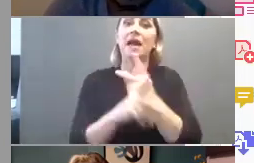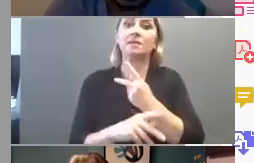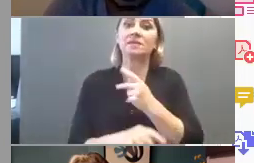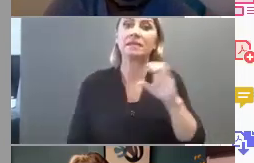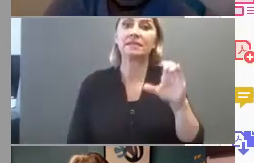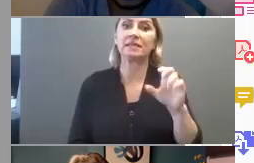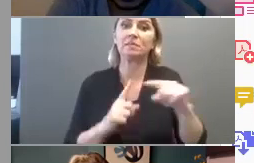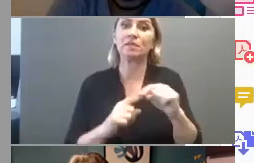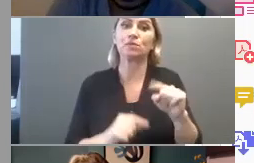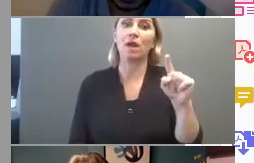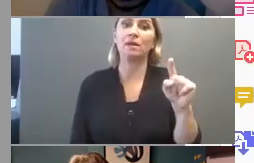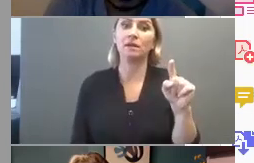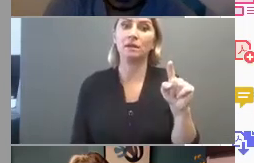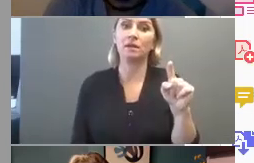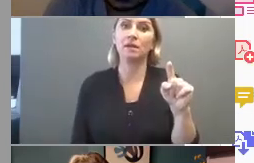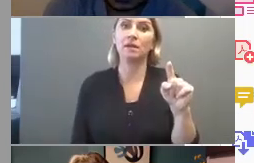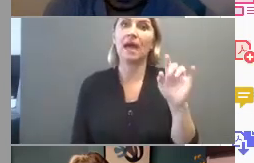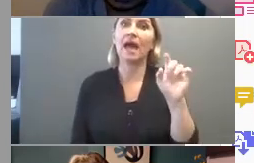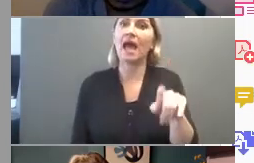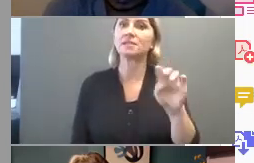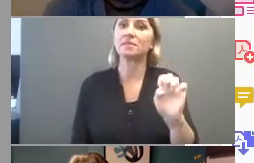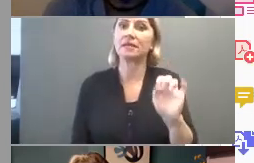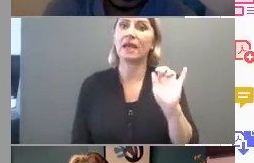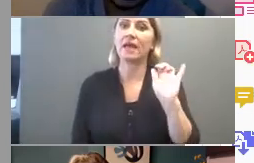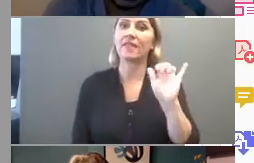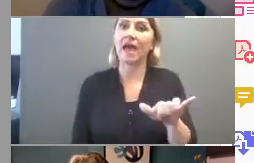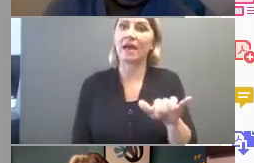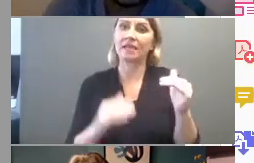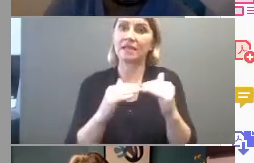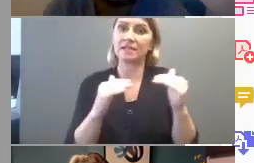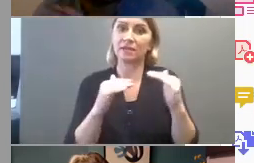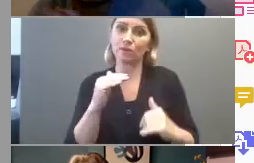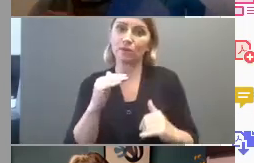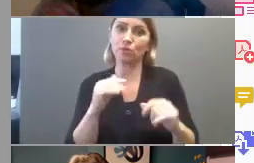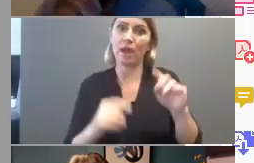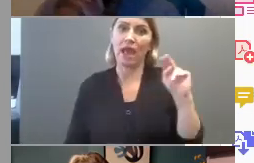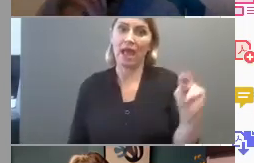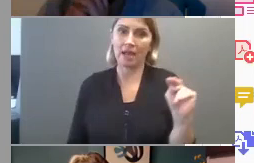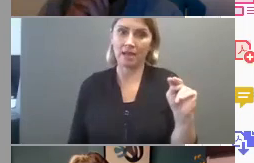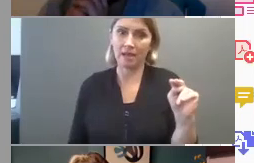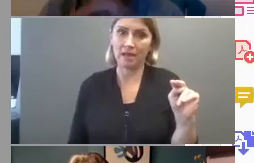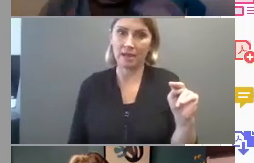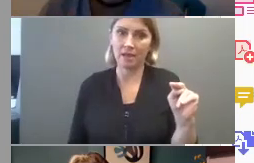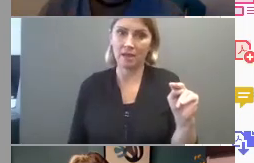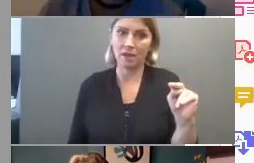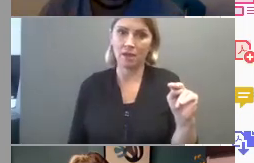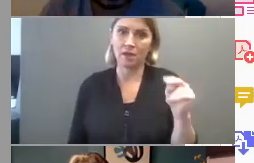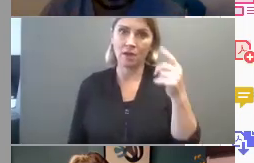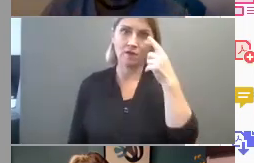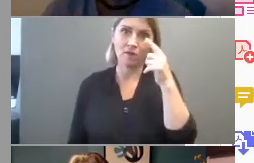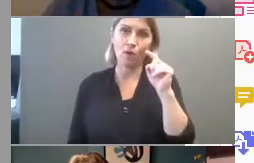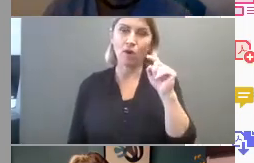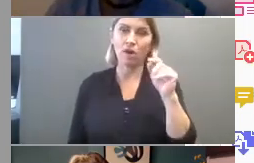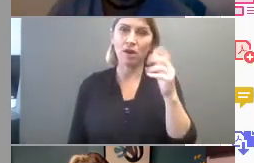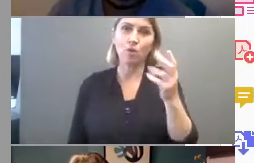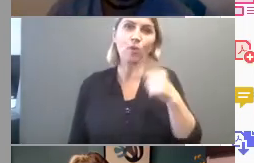1 has to be less than or equal to n. Or in other words, we need to